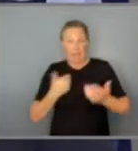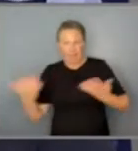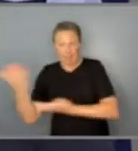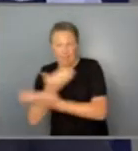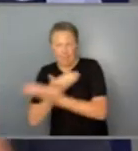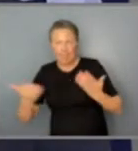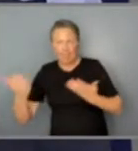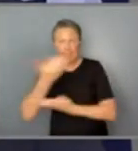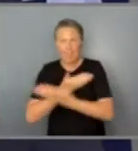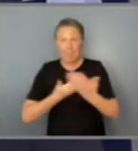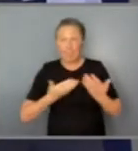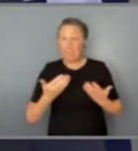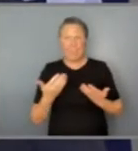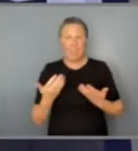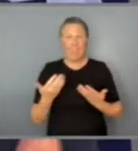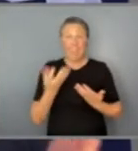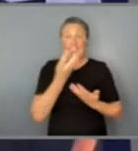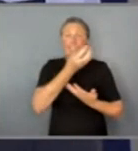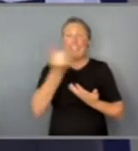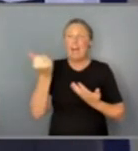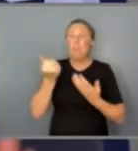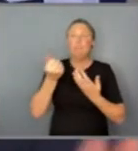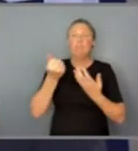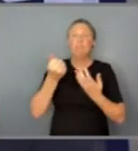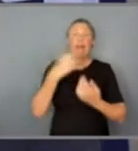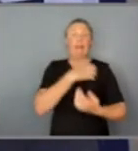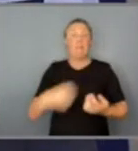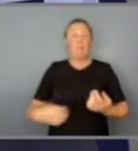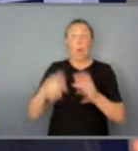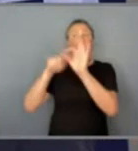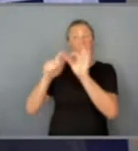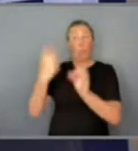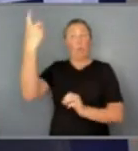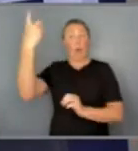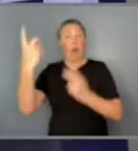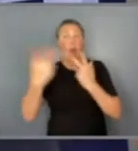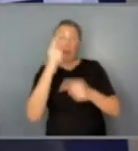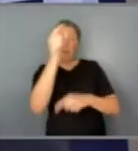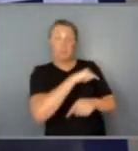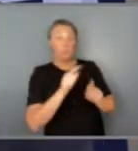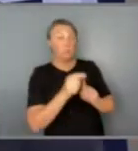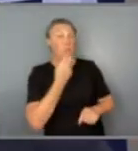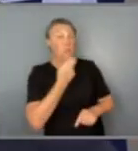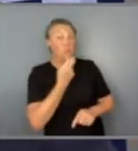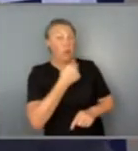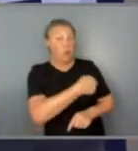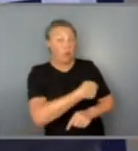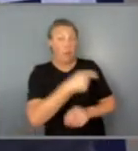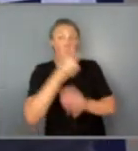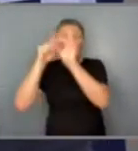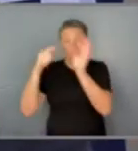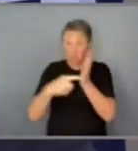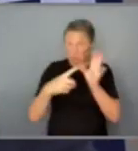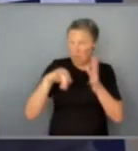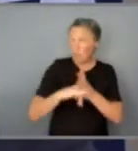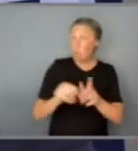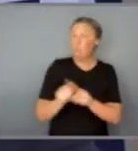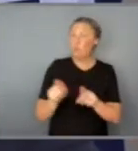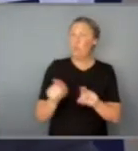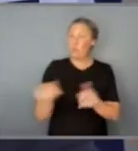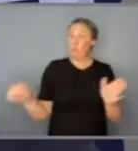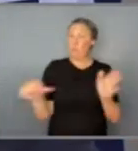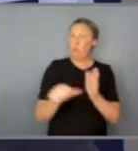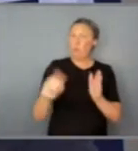public health orders in other states, and it's not just Queensland, other states are doing it, South Australia, Tasmania and others, and Western